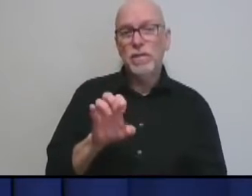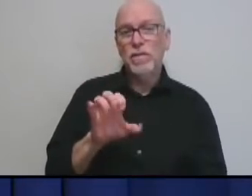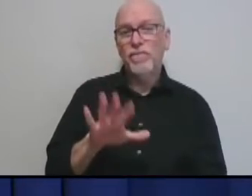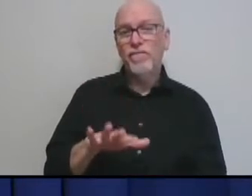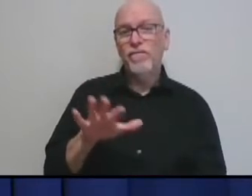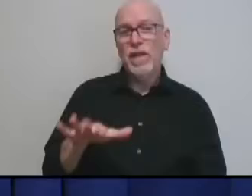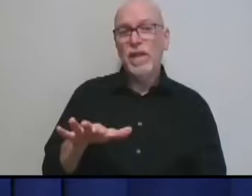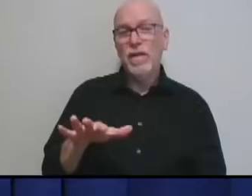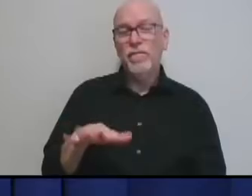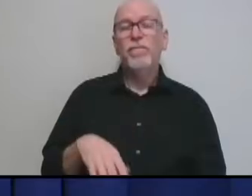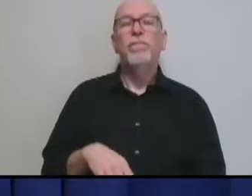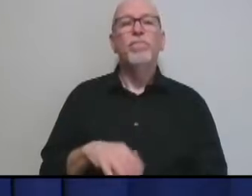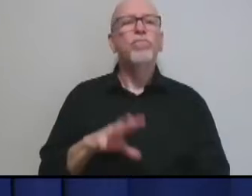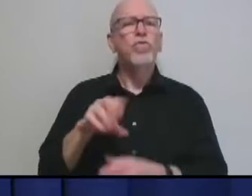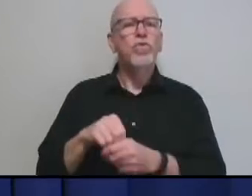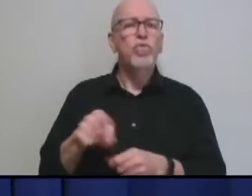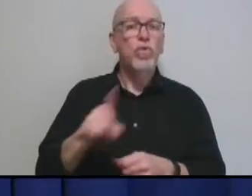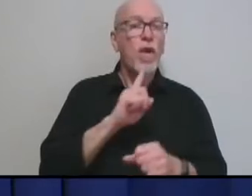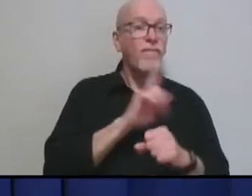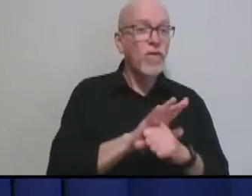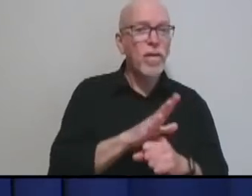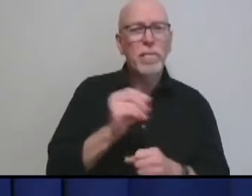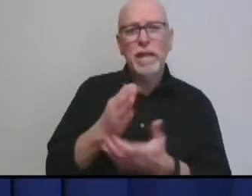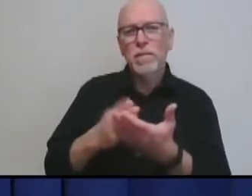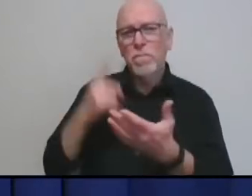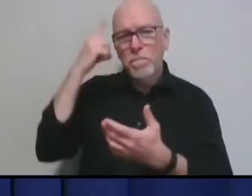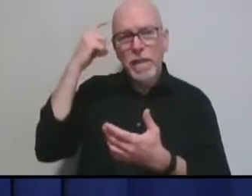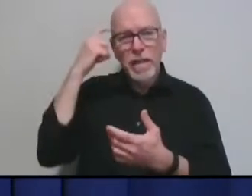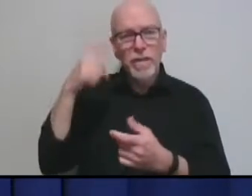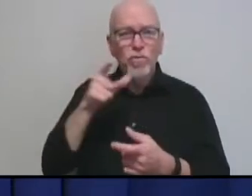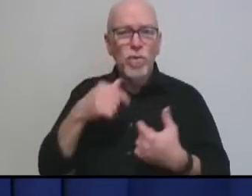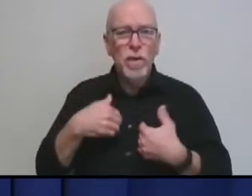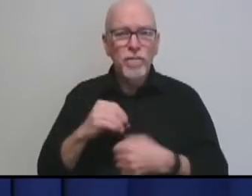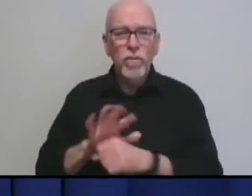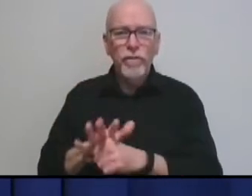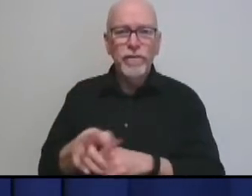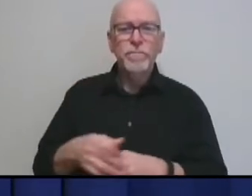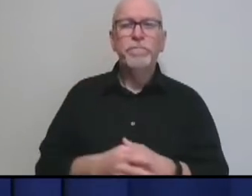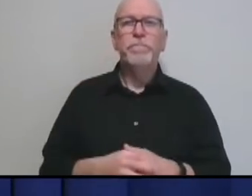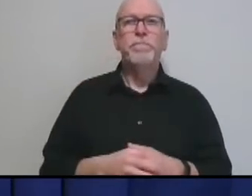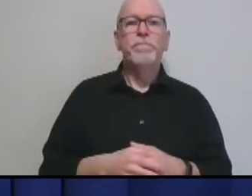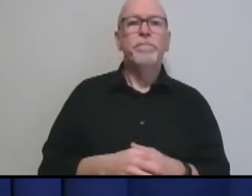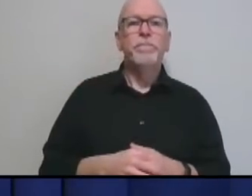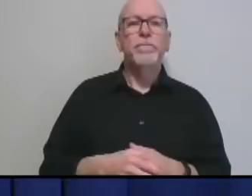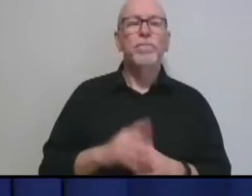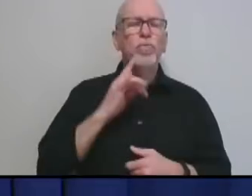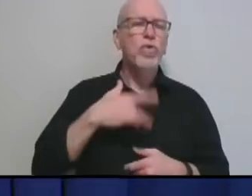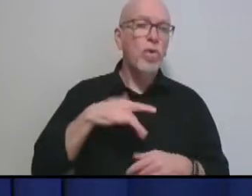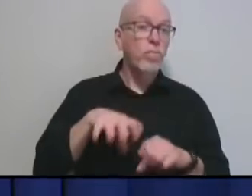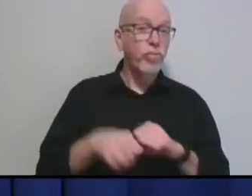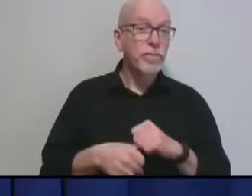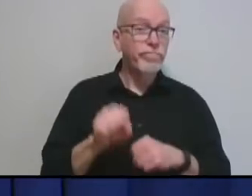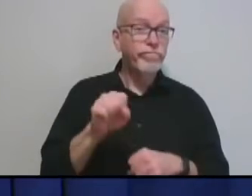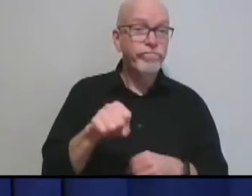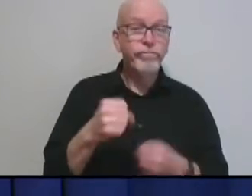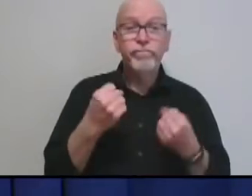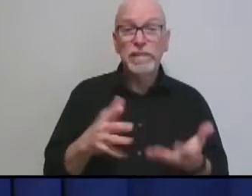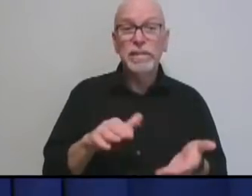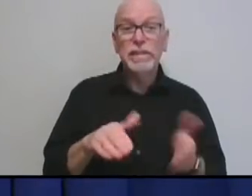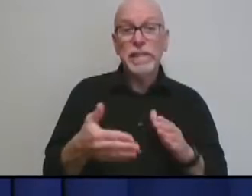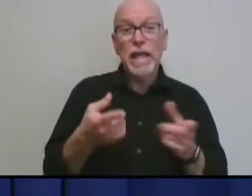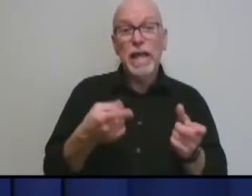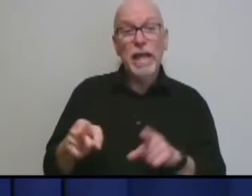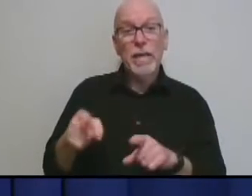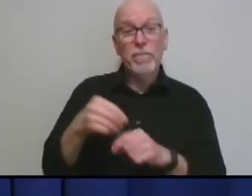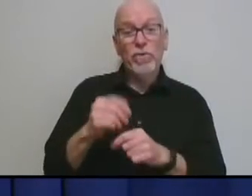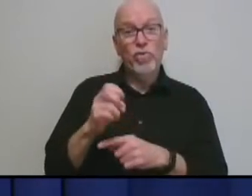12,755 when you include both confirmed and clinically diagnosed deaths. It is heartbreaking to know that many of these deaths have occurred among